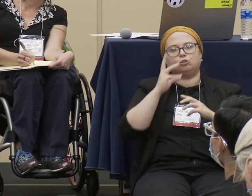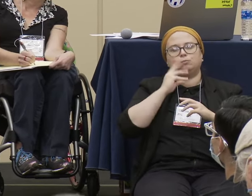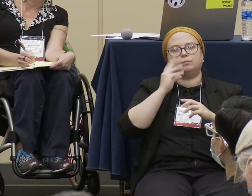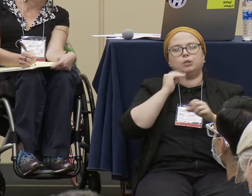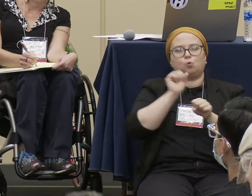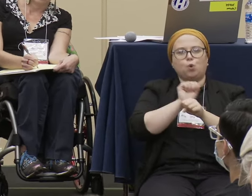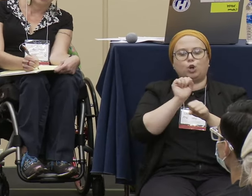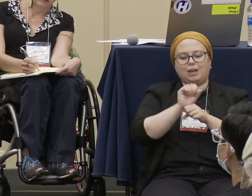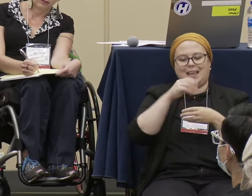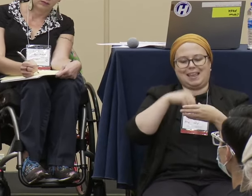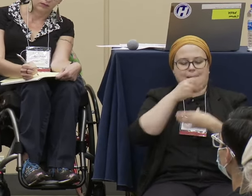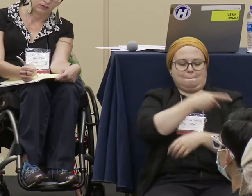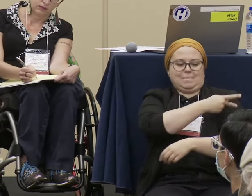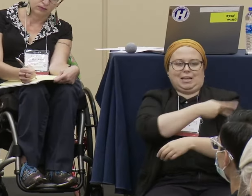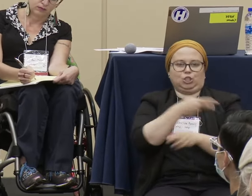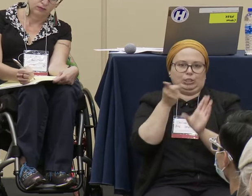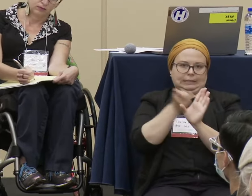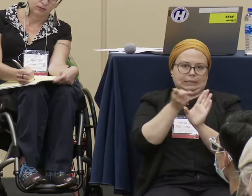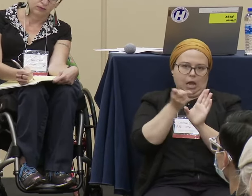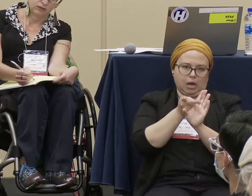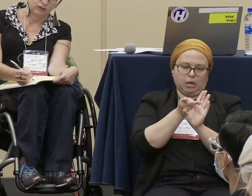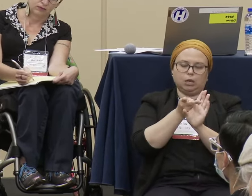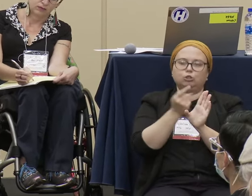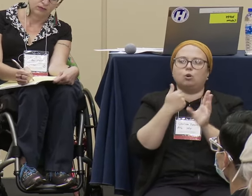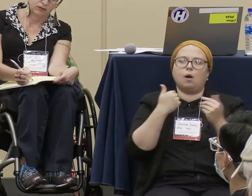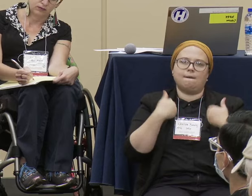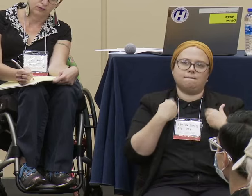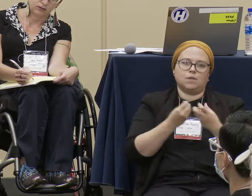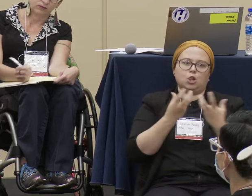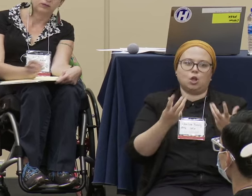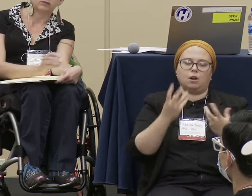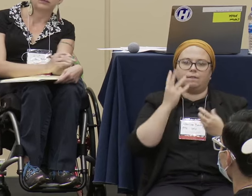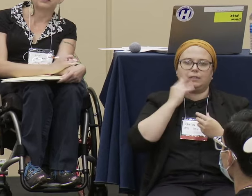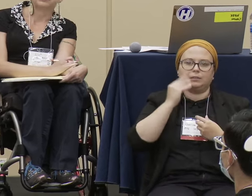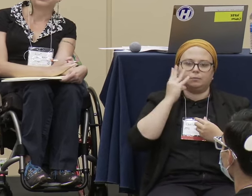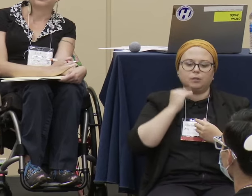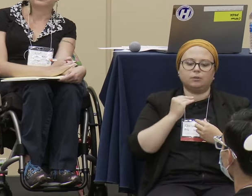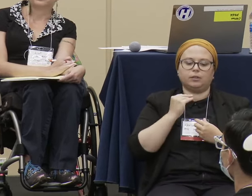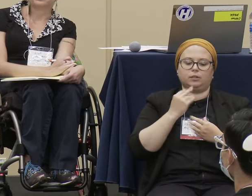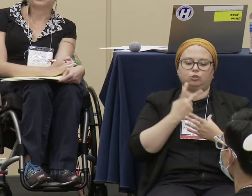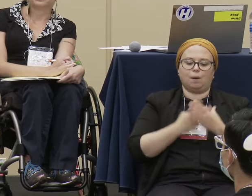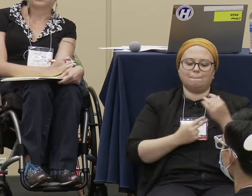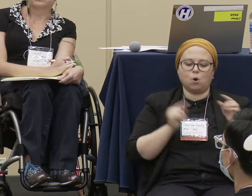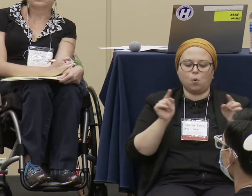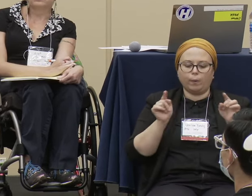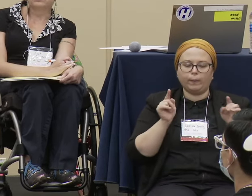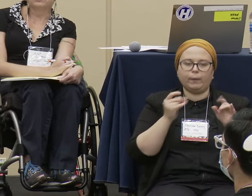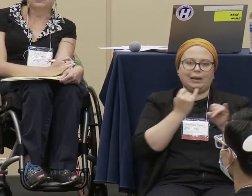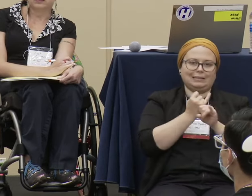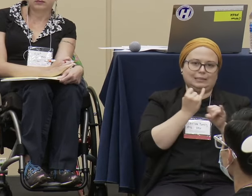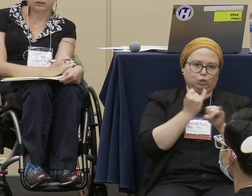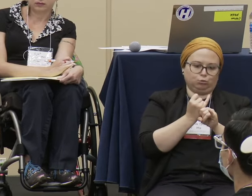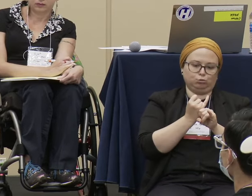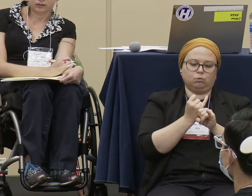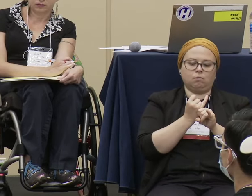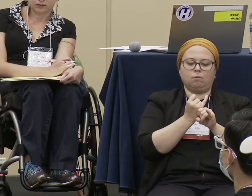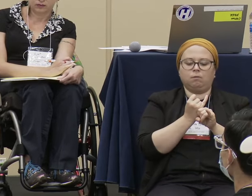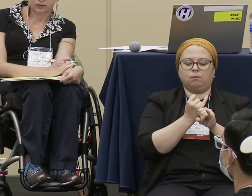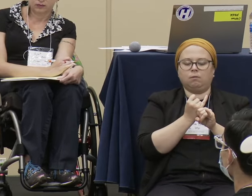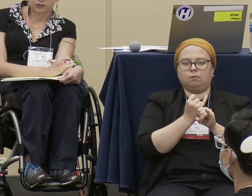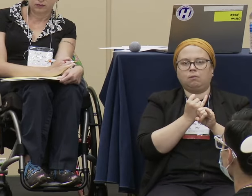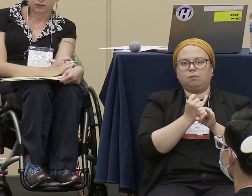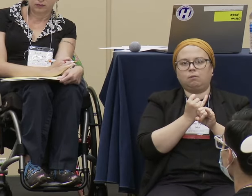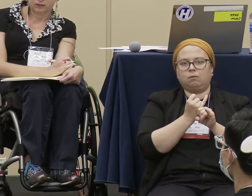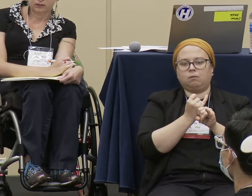have a lot of experience on, you know, both sides of these institutional settings. And